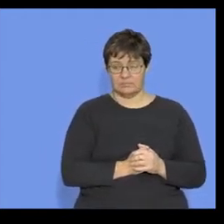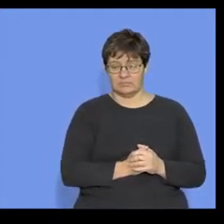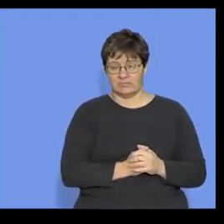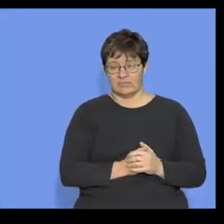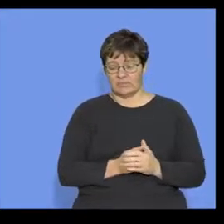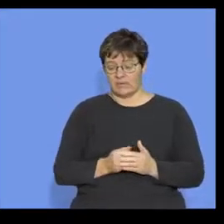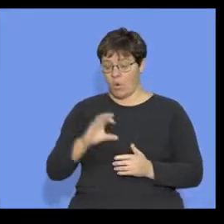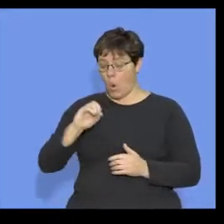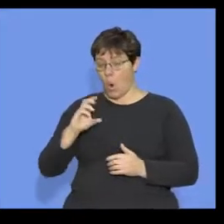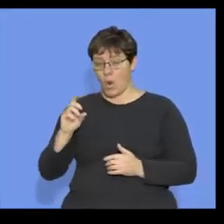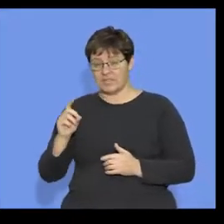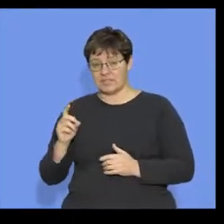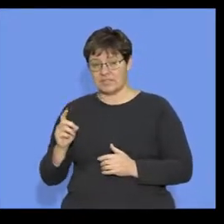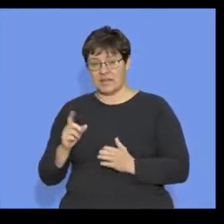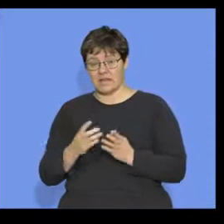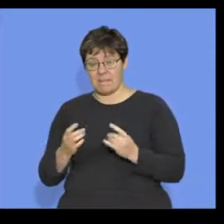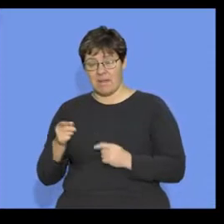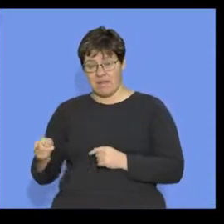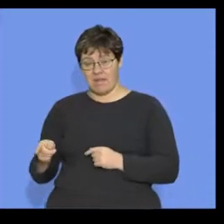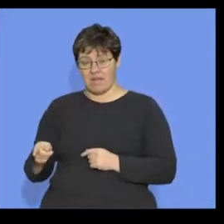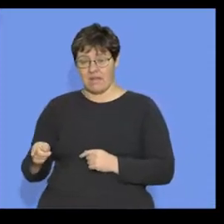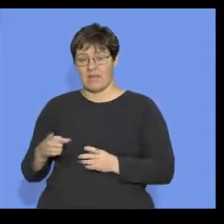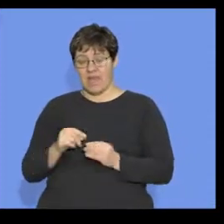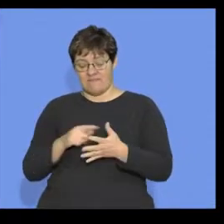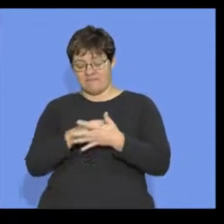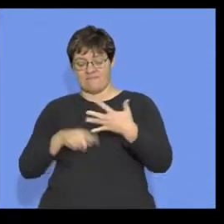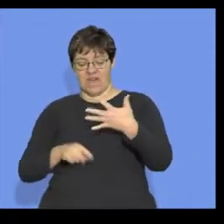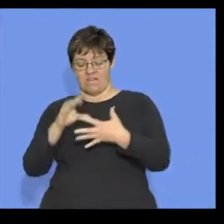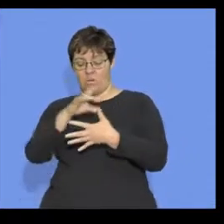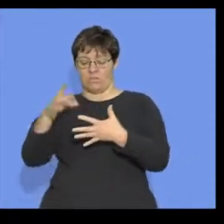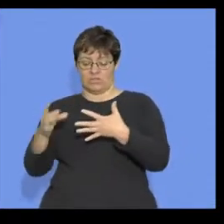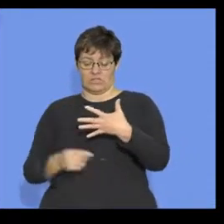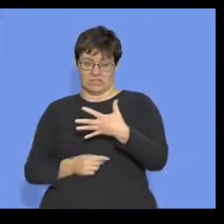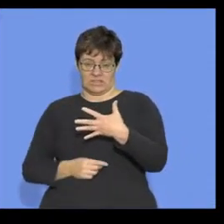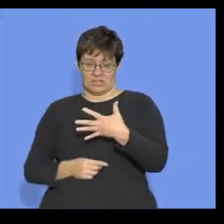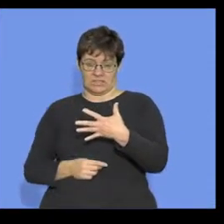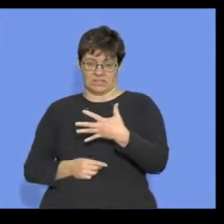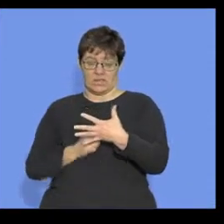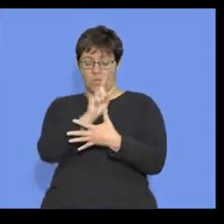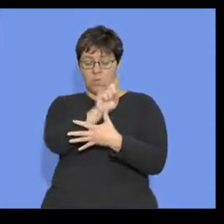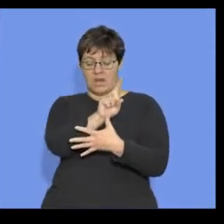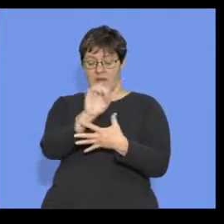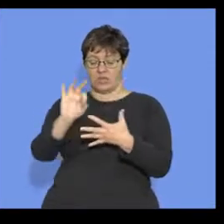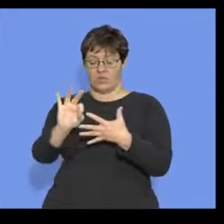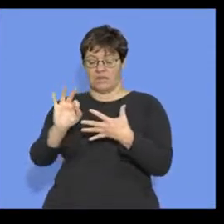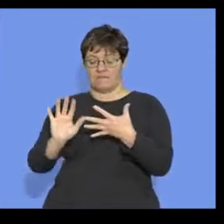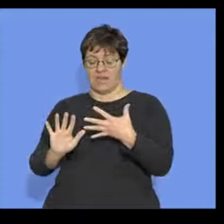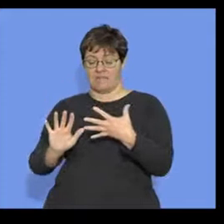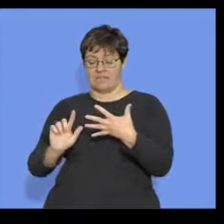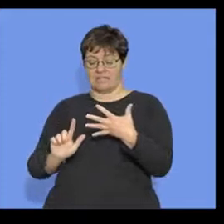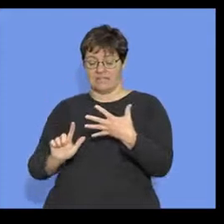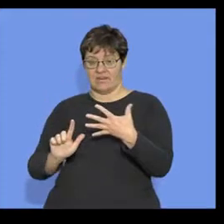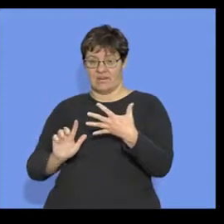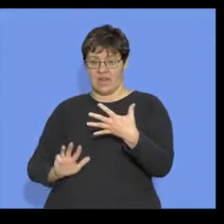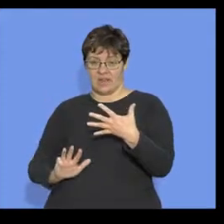with an odd digit, there are 5 options for the last digit, which is 1, 3,